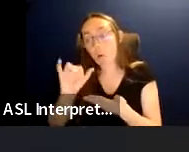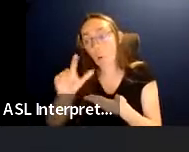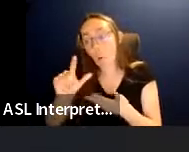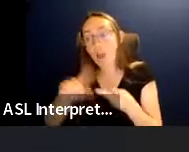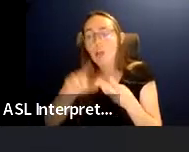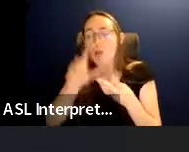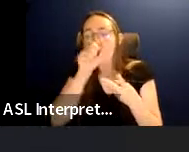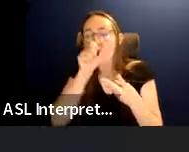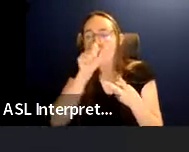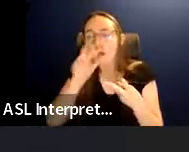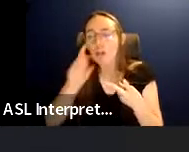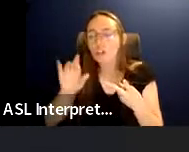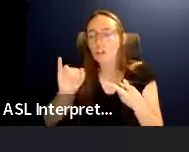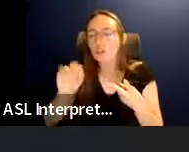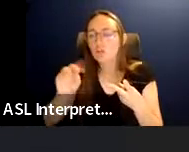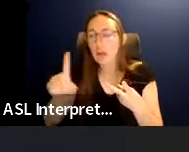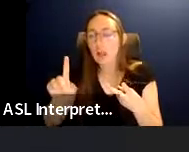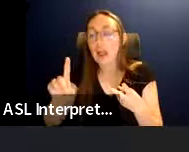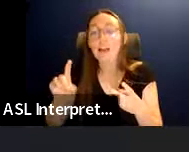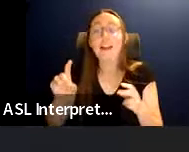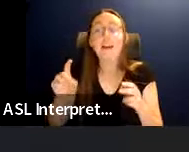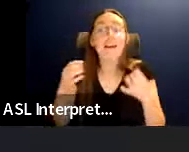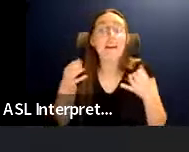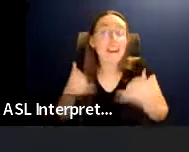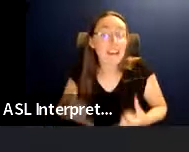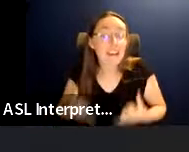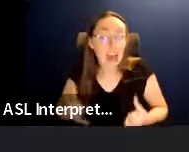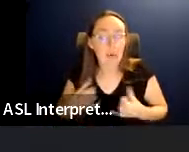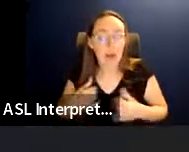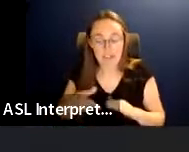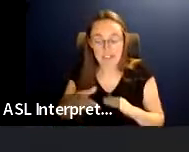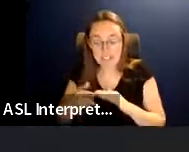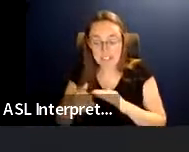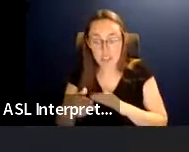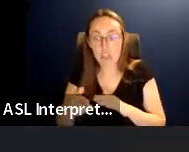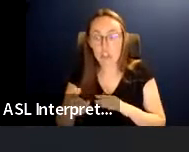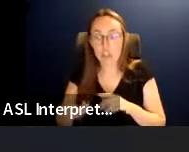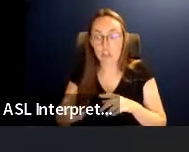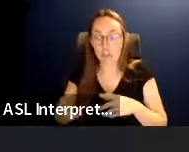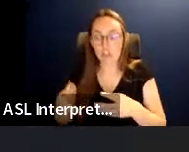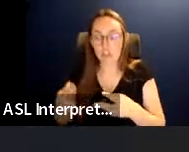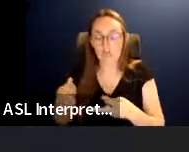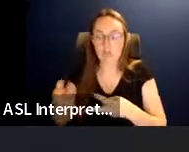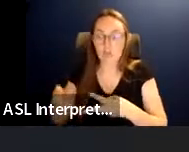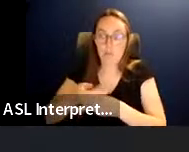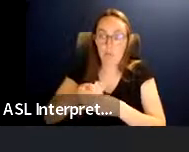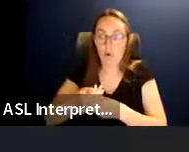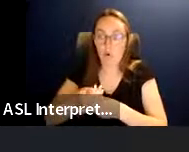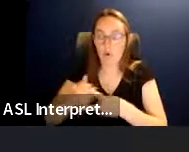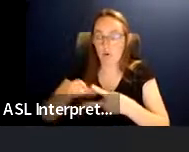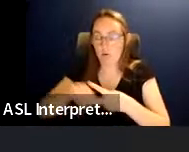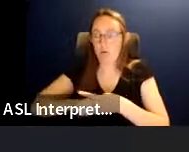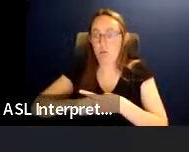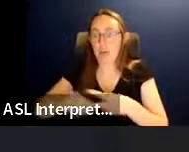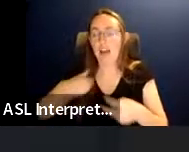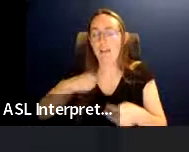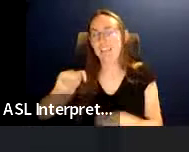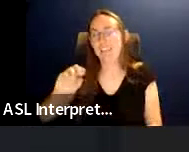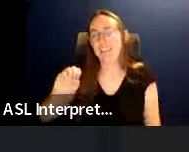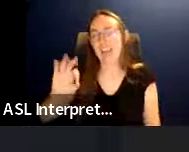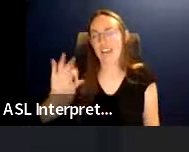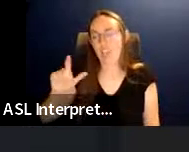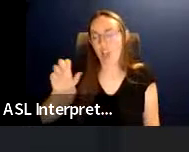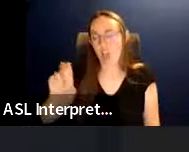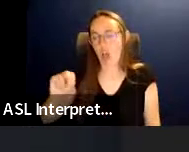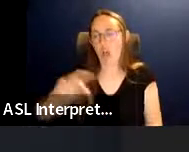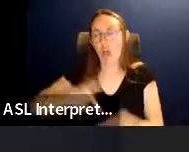now they sell Teflon coated scissors, nonstick scissors. So your scissors don't get all gunked up. So that's another